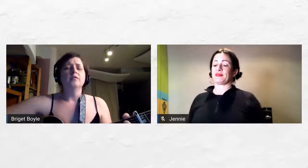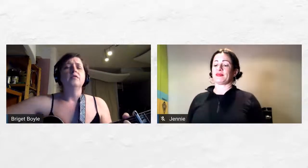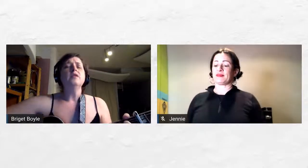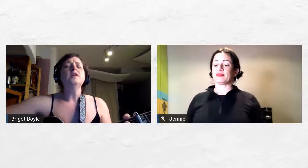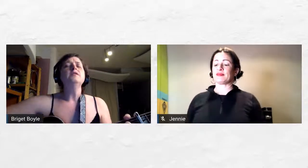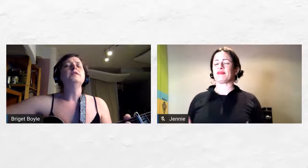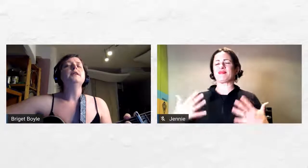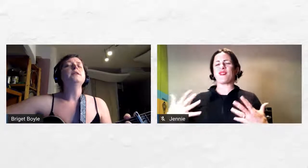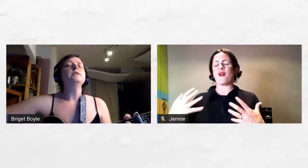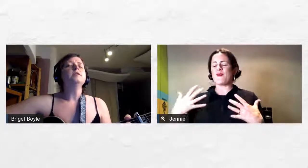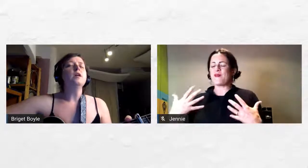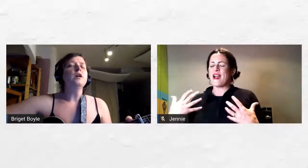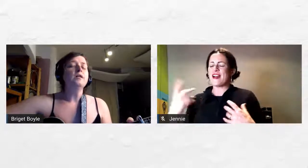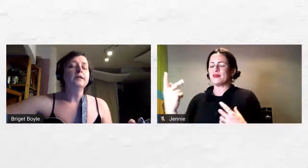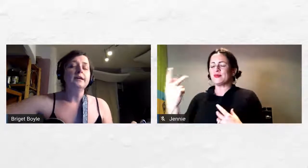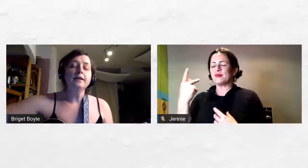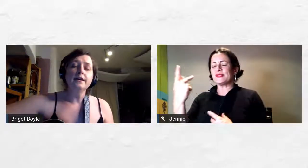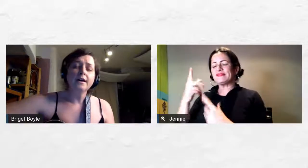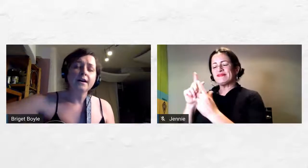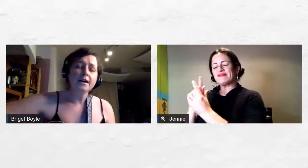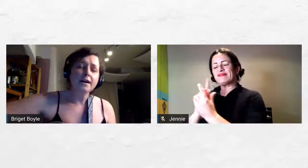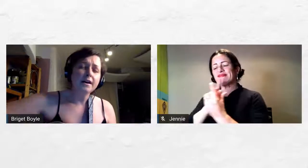I wanna dance all